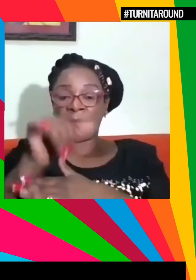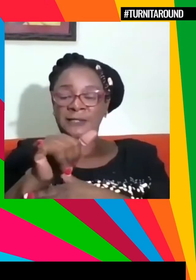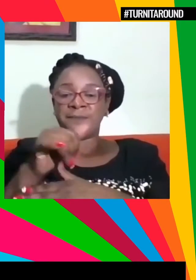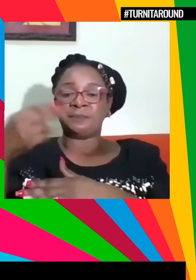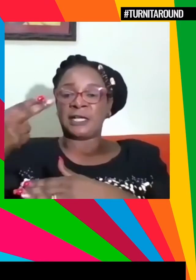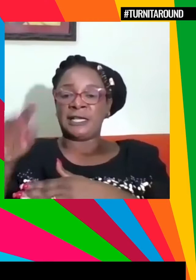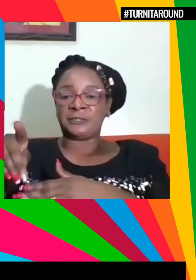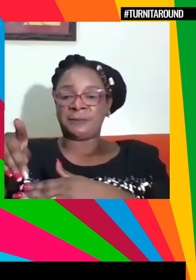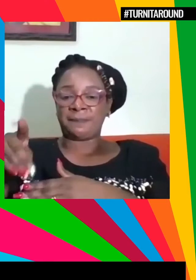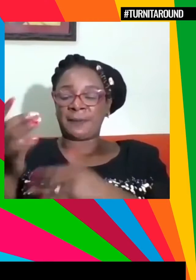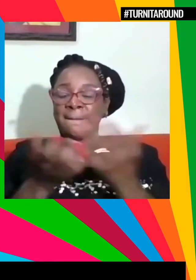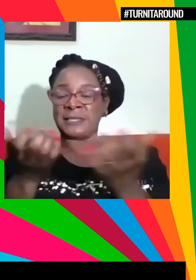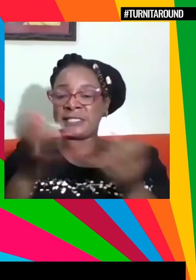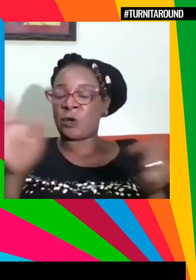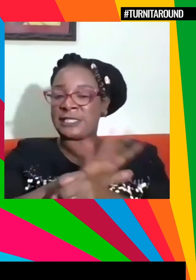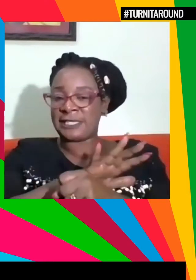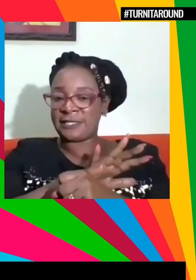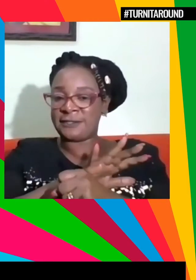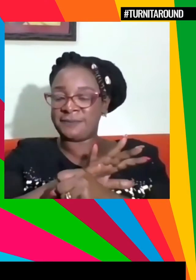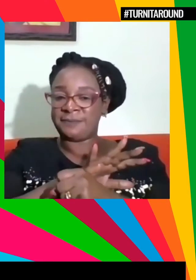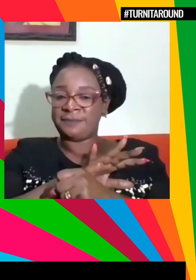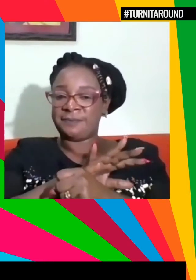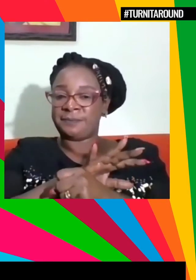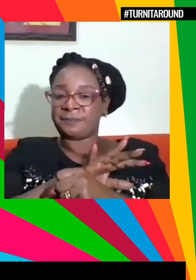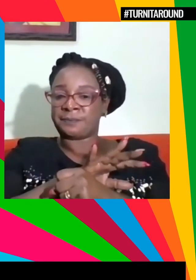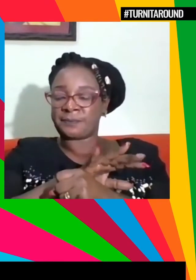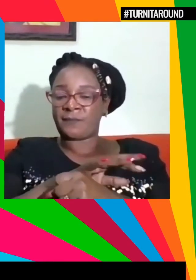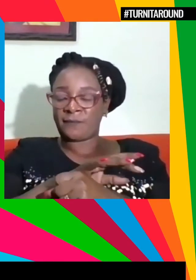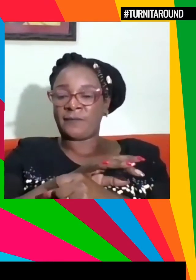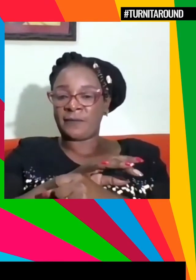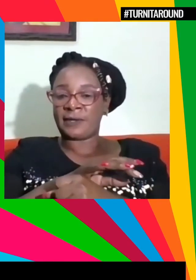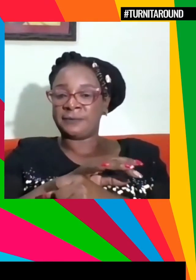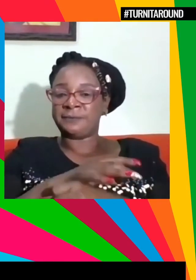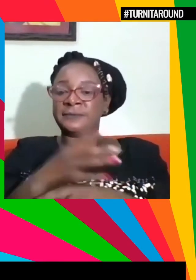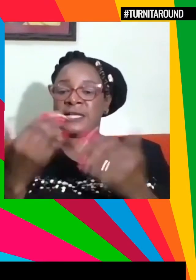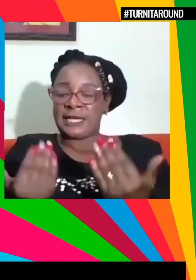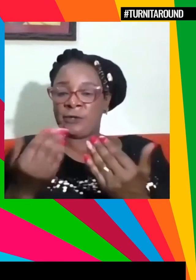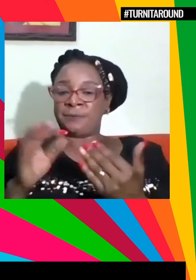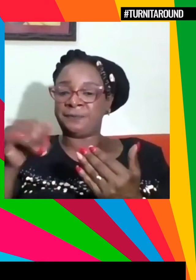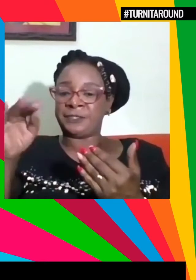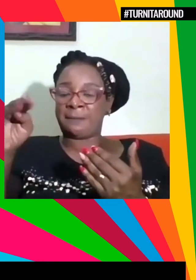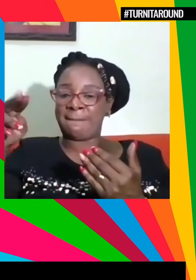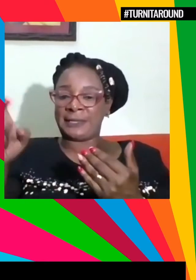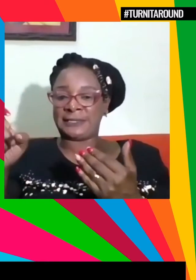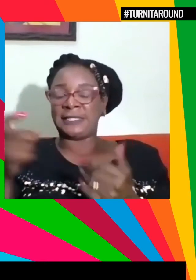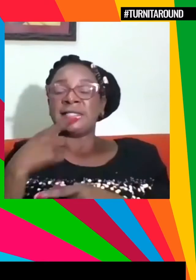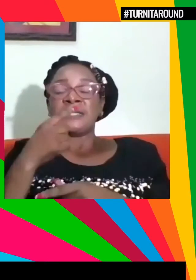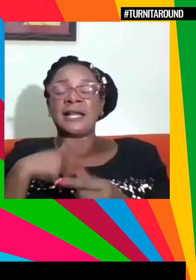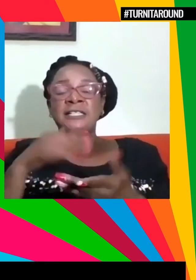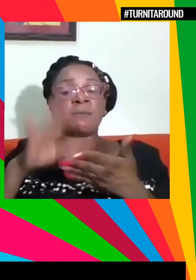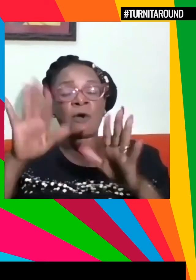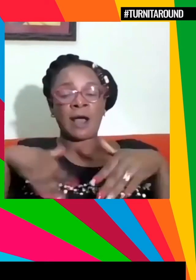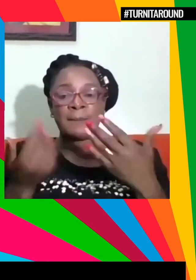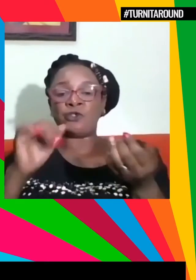really holistically. I'll hop to Jane next. Tell us a little bit about human scale and your approach